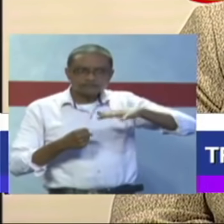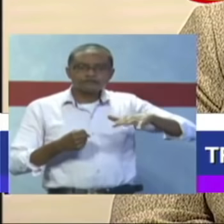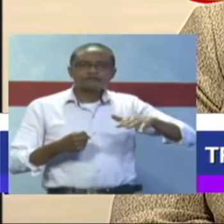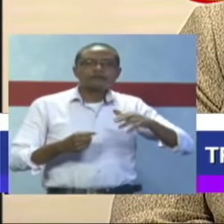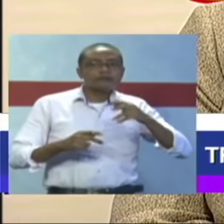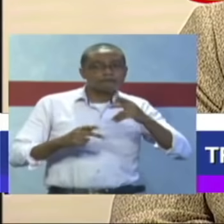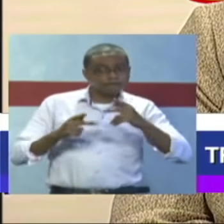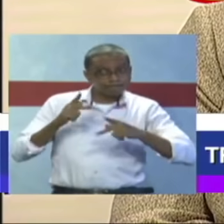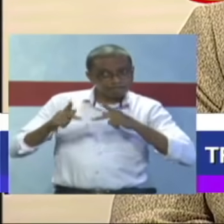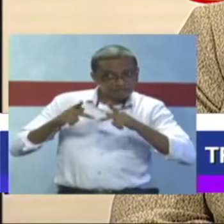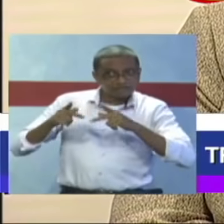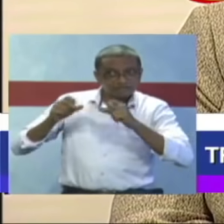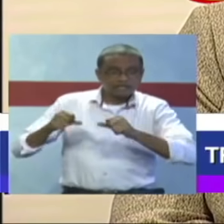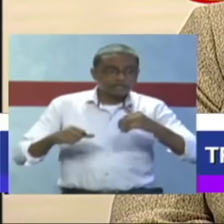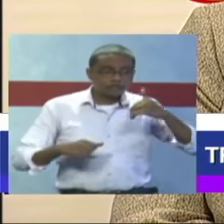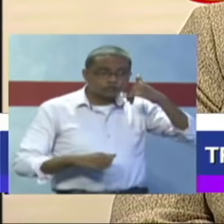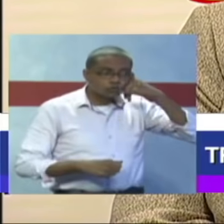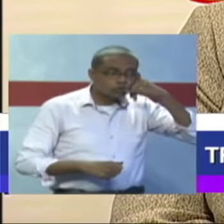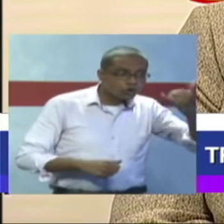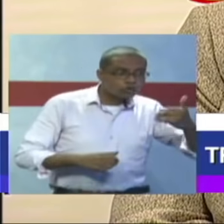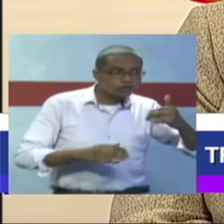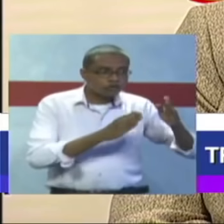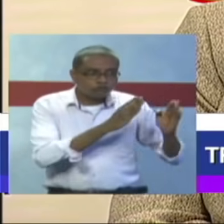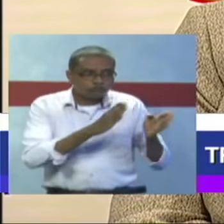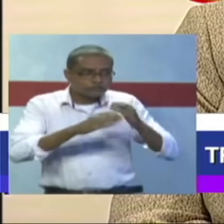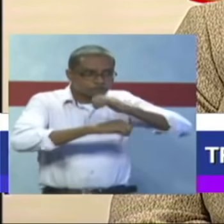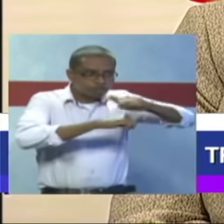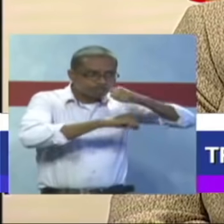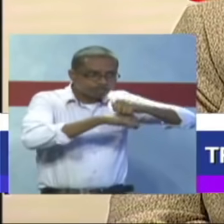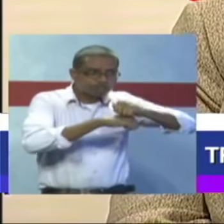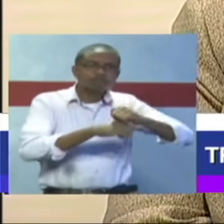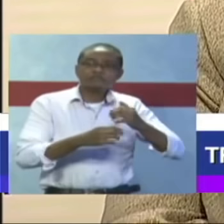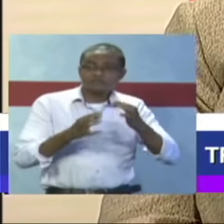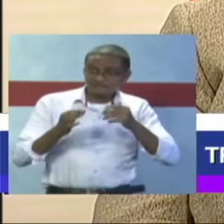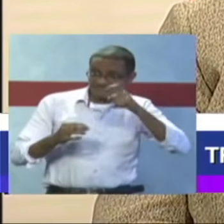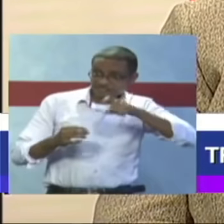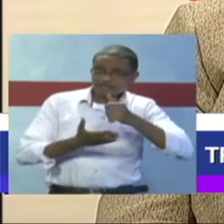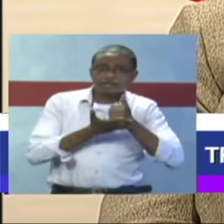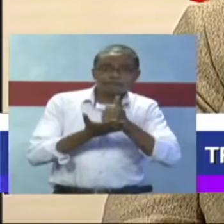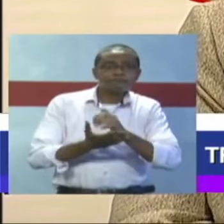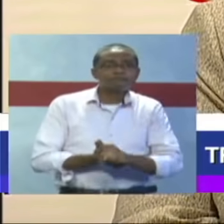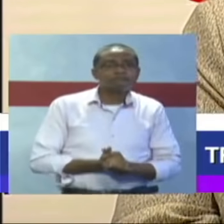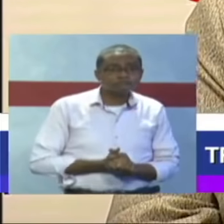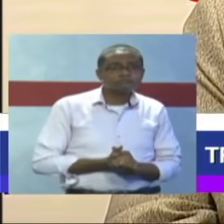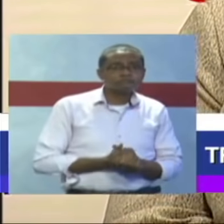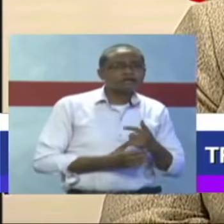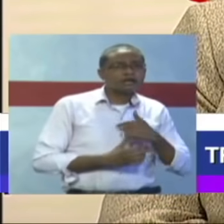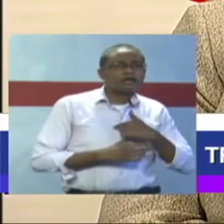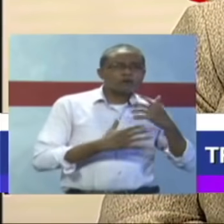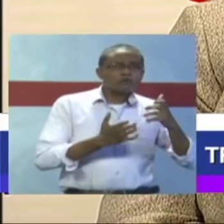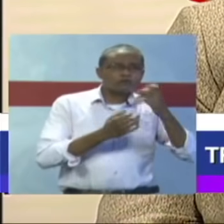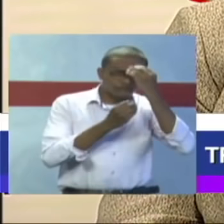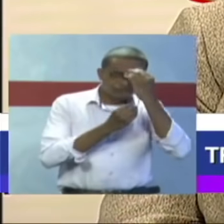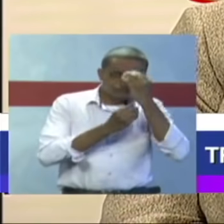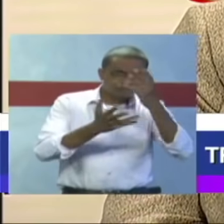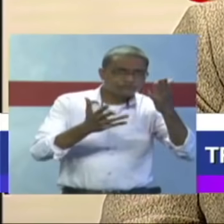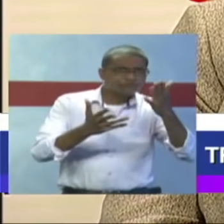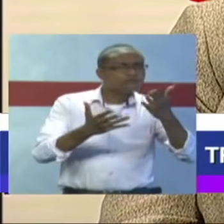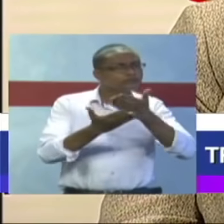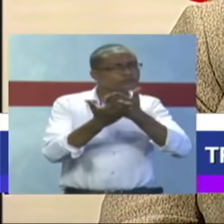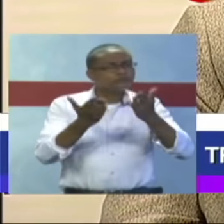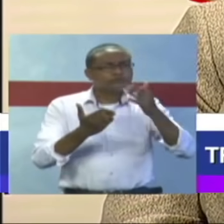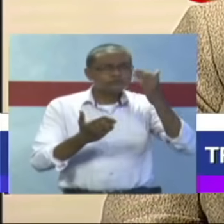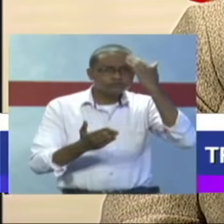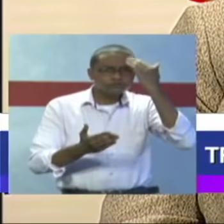make appointments if they so need that help. So I just want to list out our mental health wellness centers for the members